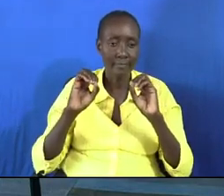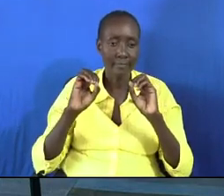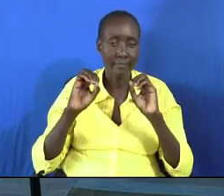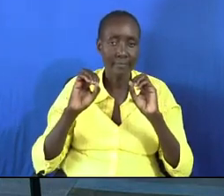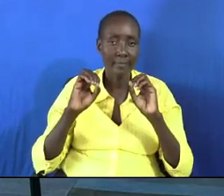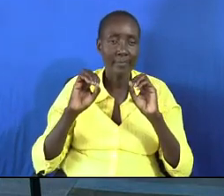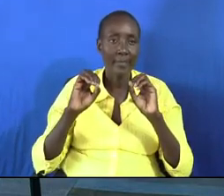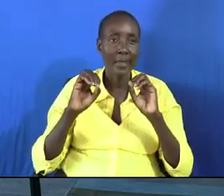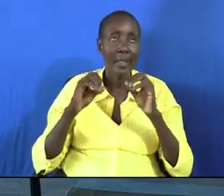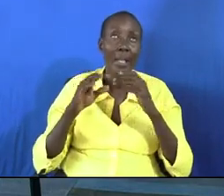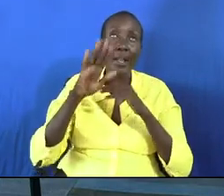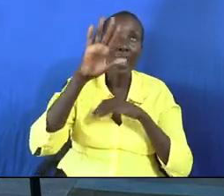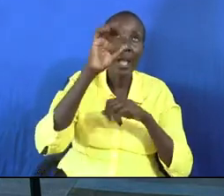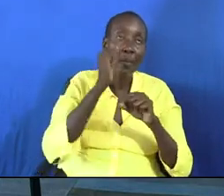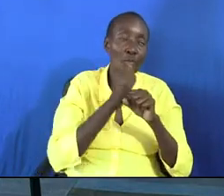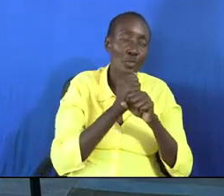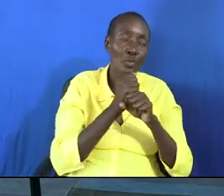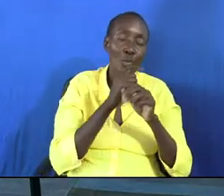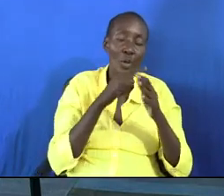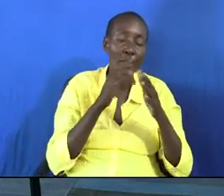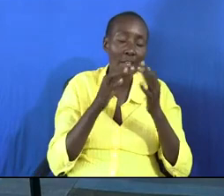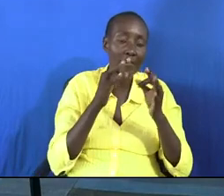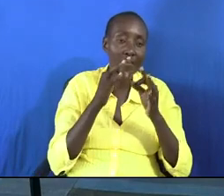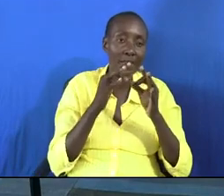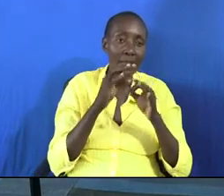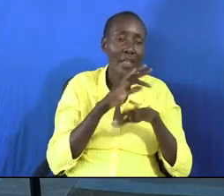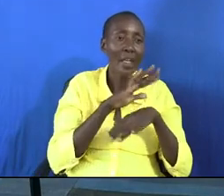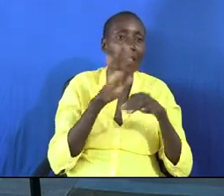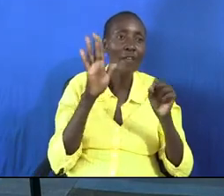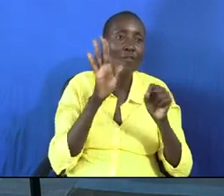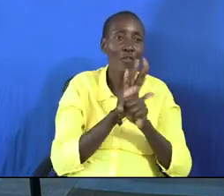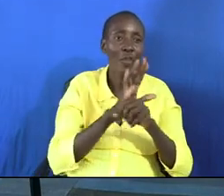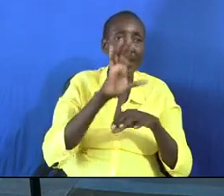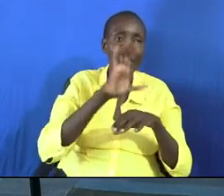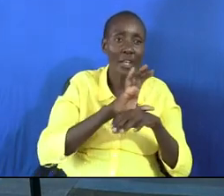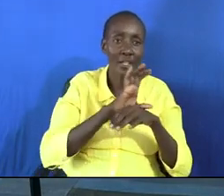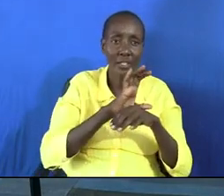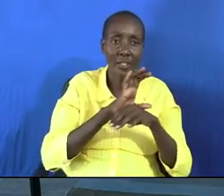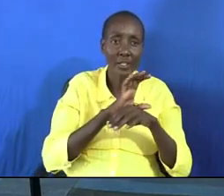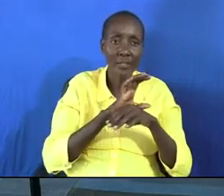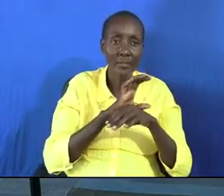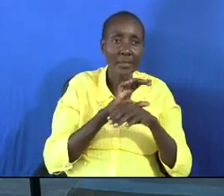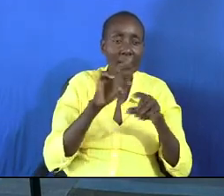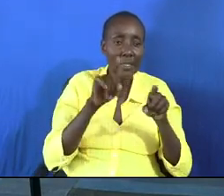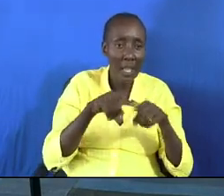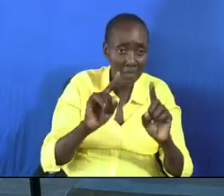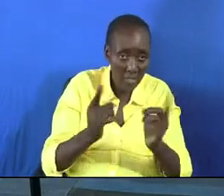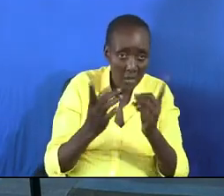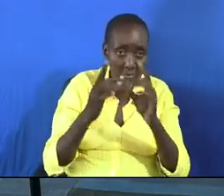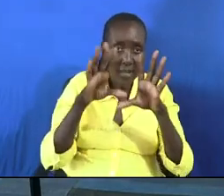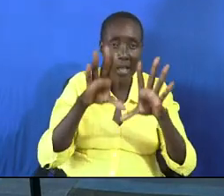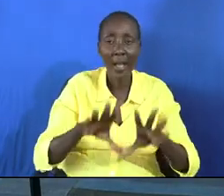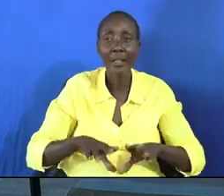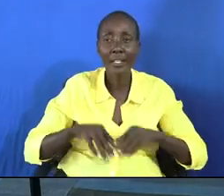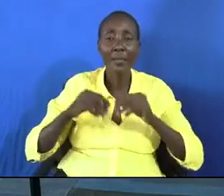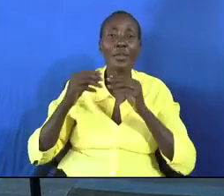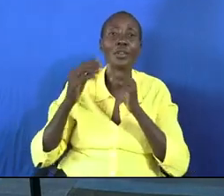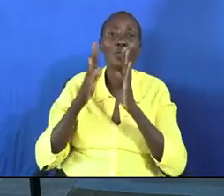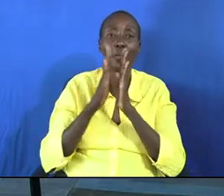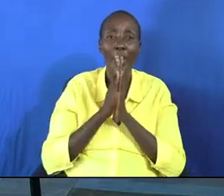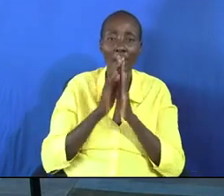how much would he do if the whole of New Life Church stood up in the gap for the nation of